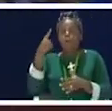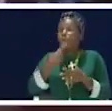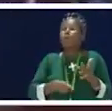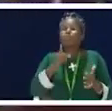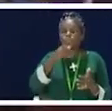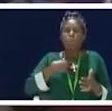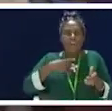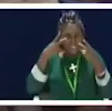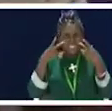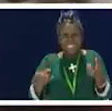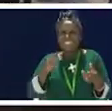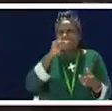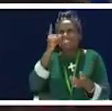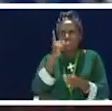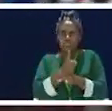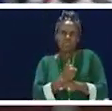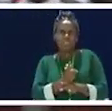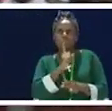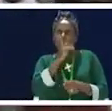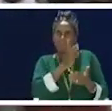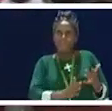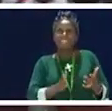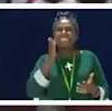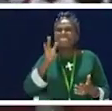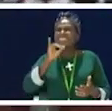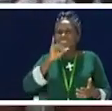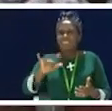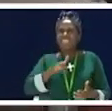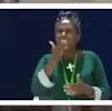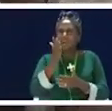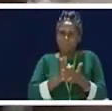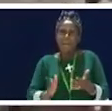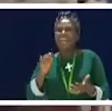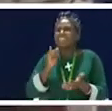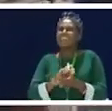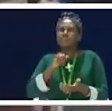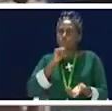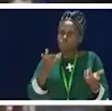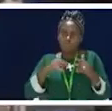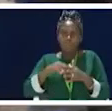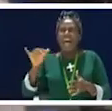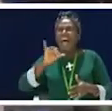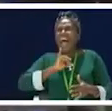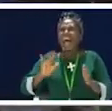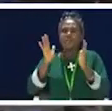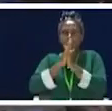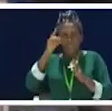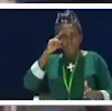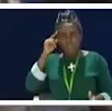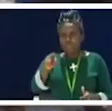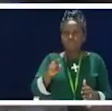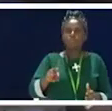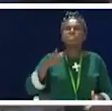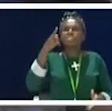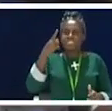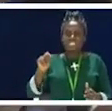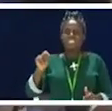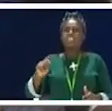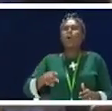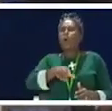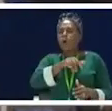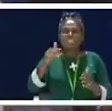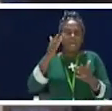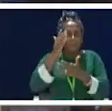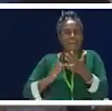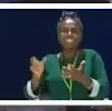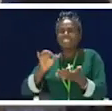side of you. That is other side that is yet to come out. I prophesy to you today, your other side in glory